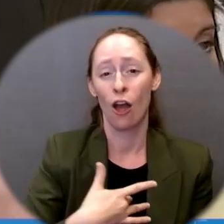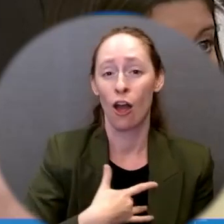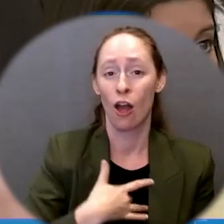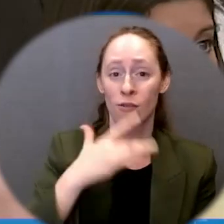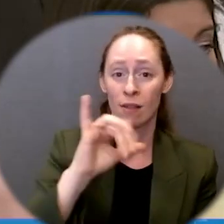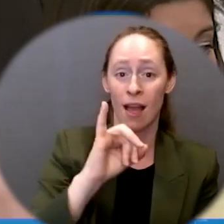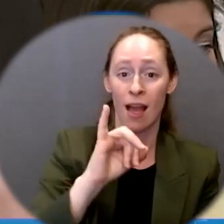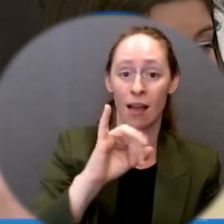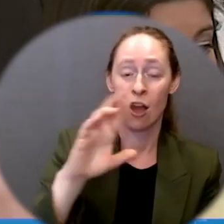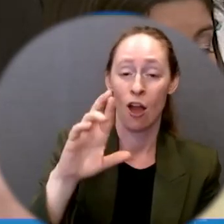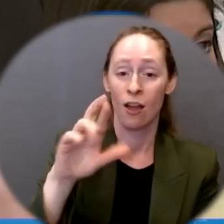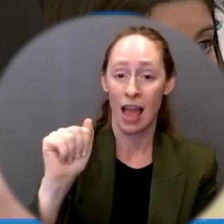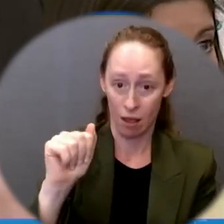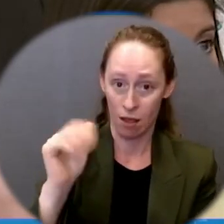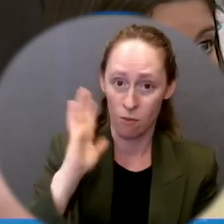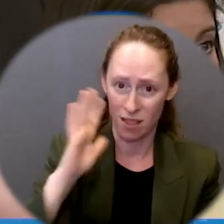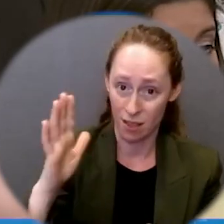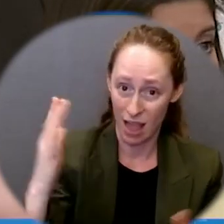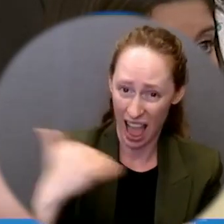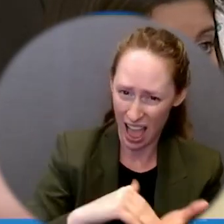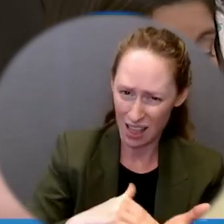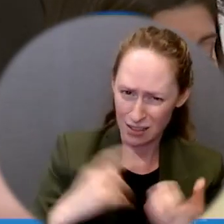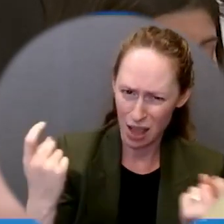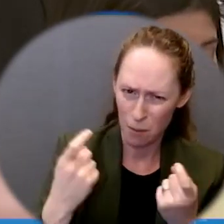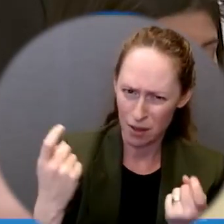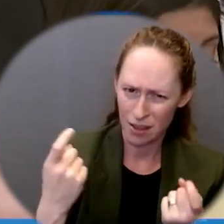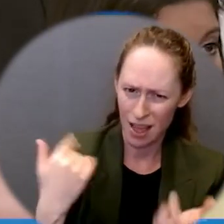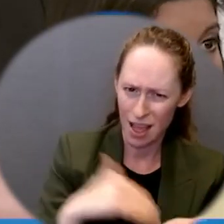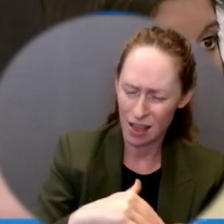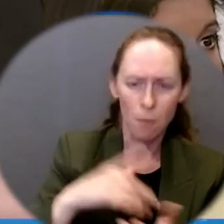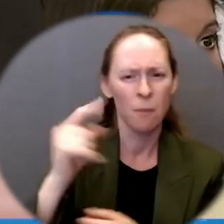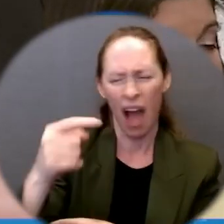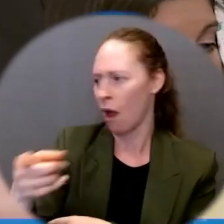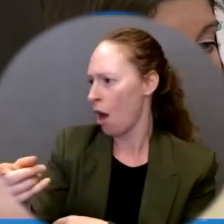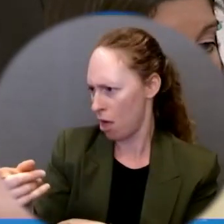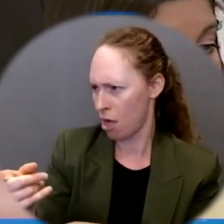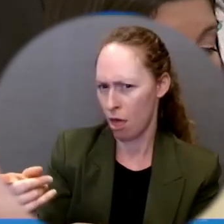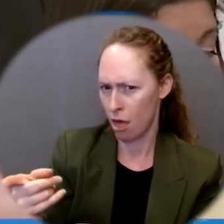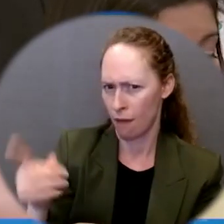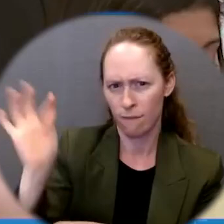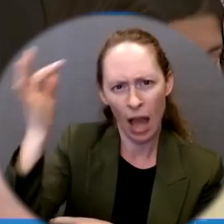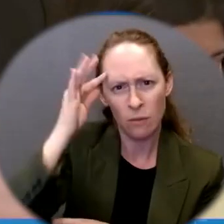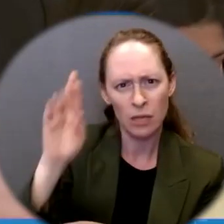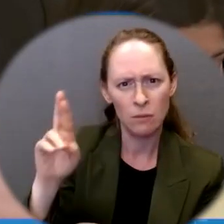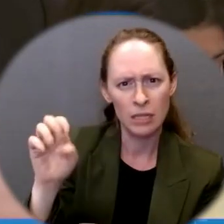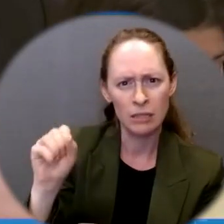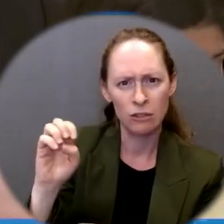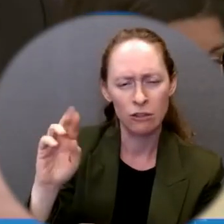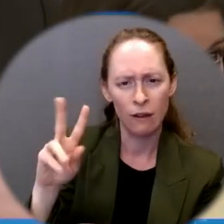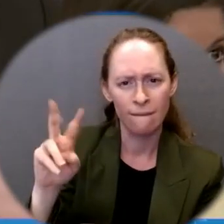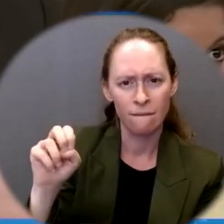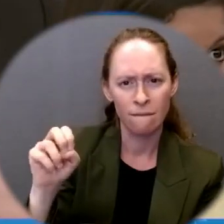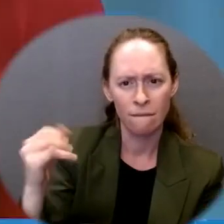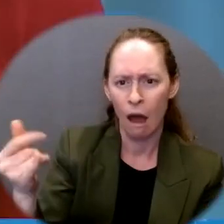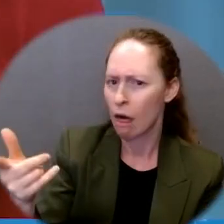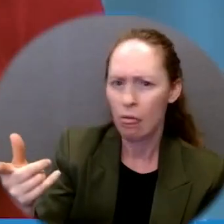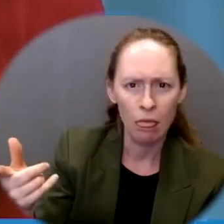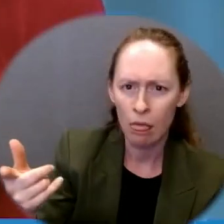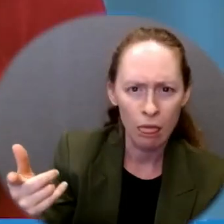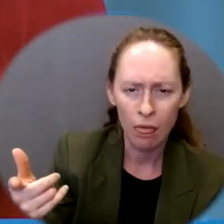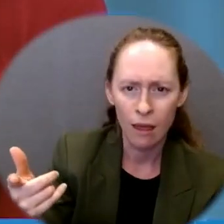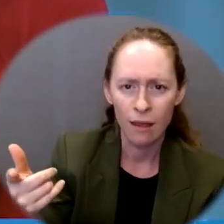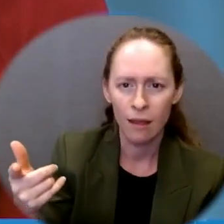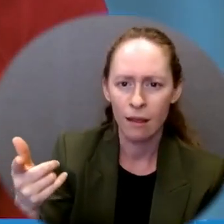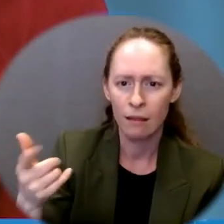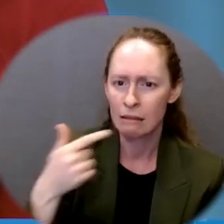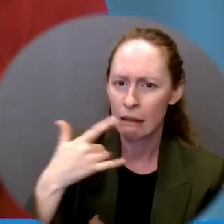chairman said there'd be more economic pain. Is that optics of those two celebrations insensitive to what Americans are going through? So